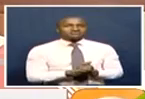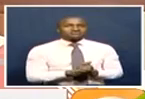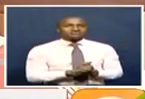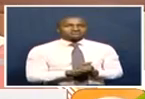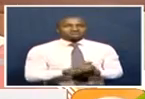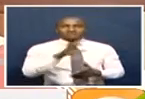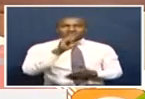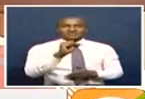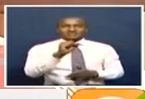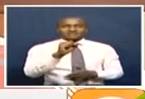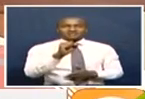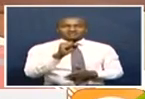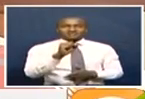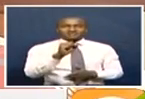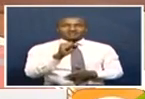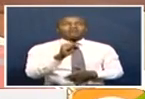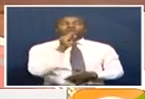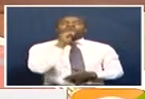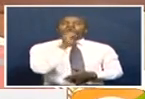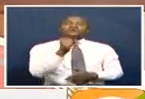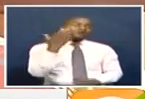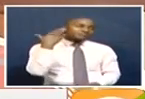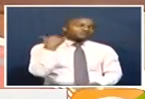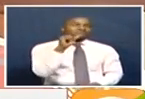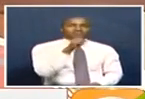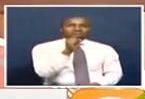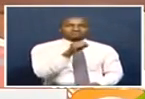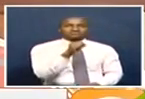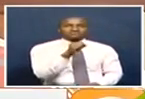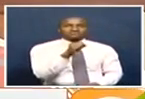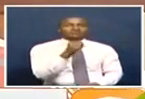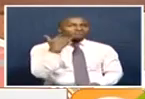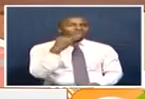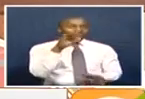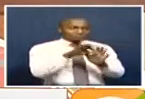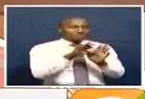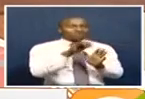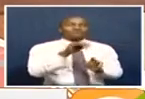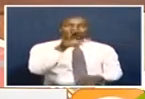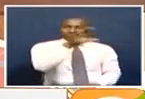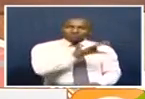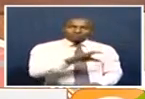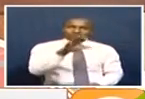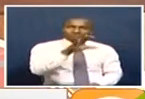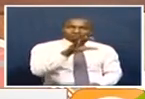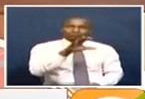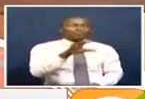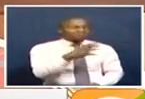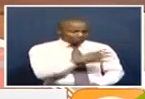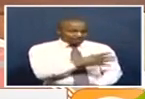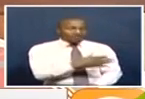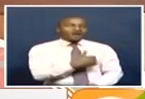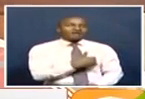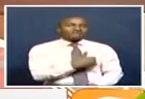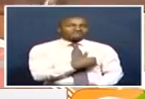secretary. Yeah. Maybe those old cabinet ministers. Right. Yeah, because they were elected from constituencies, they yielded very big powers, they